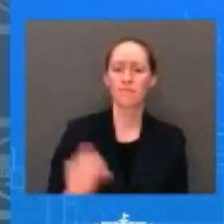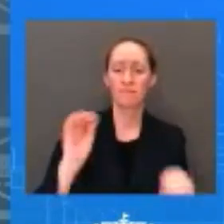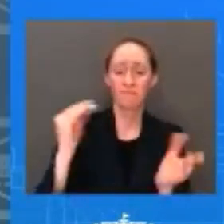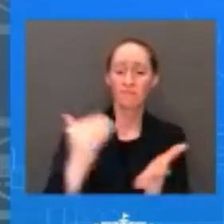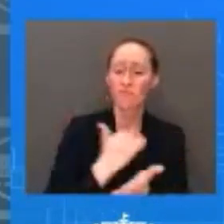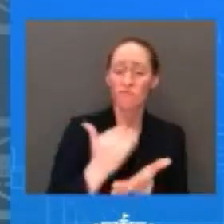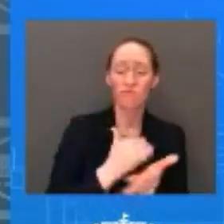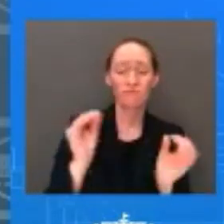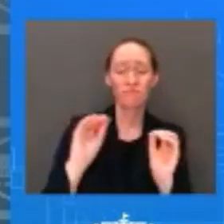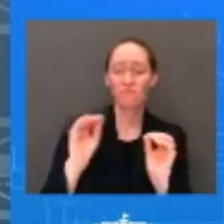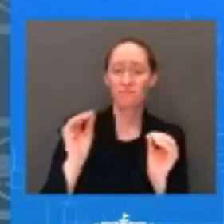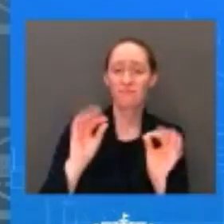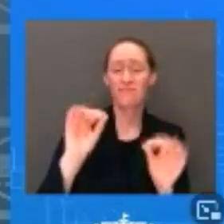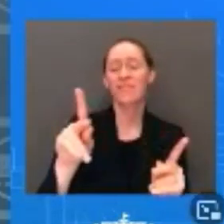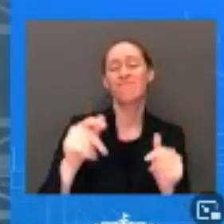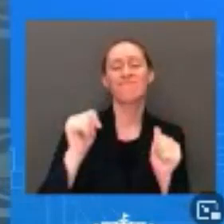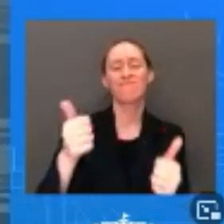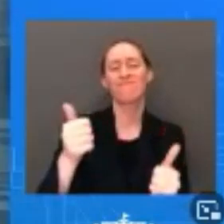Okay, thanks everybody. See you